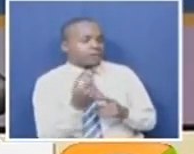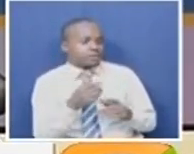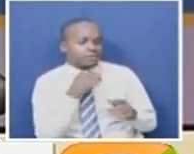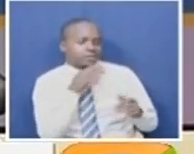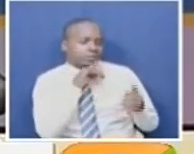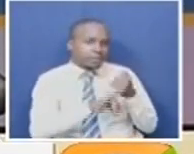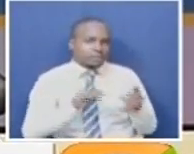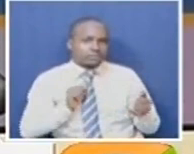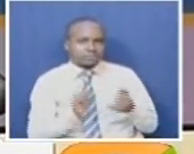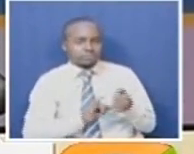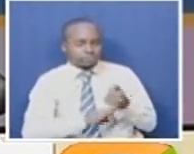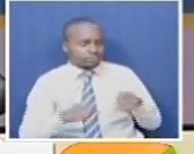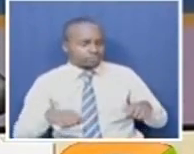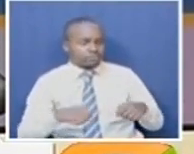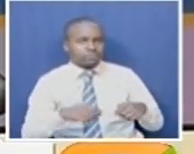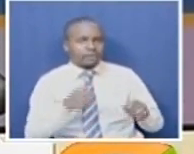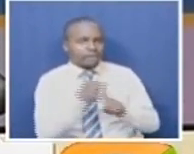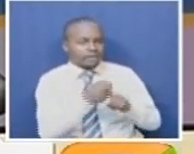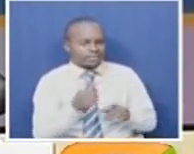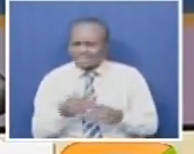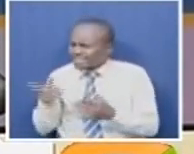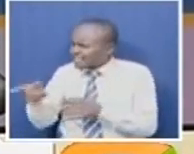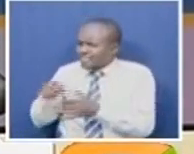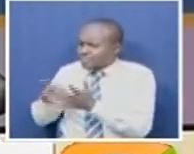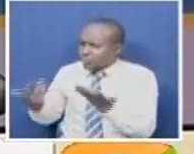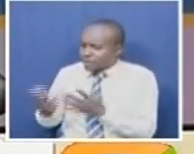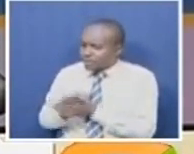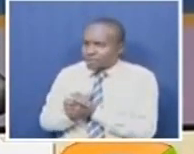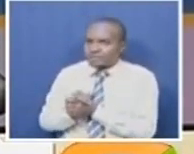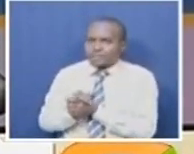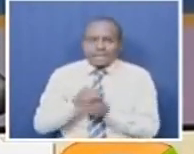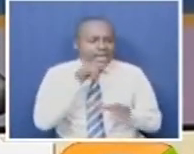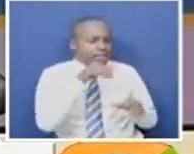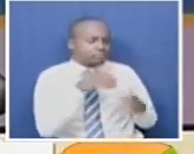violence. Just break it down for us. What does that exactly mean, intimate partner? Intimate partner violence is